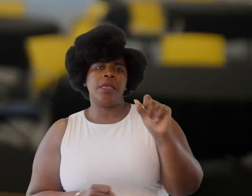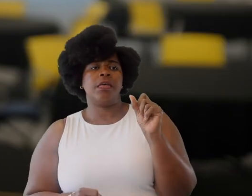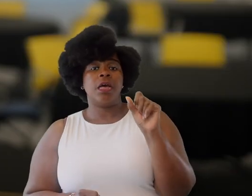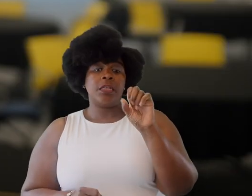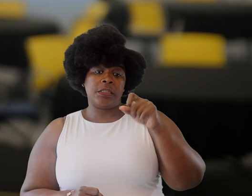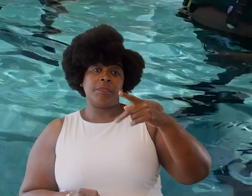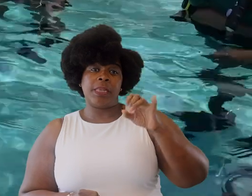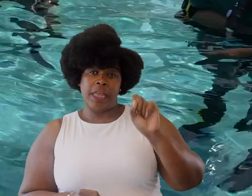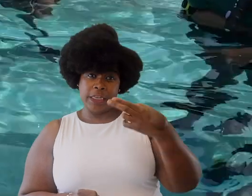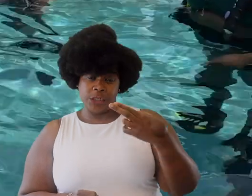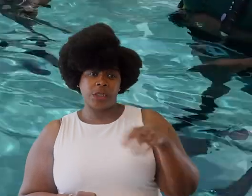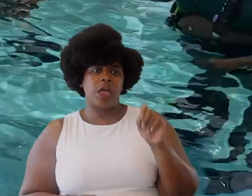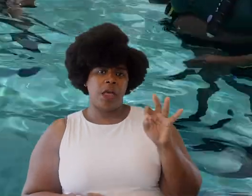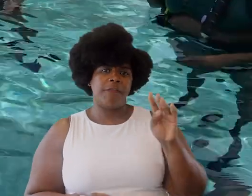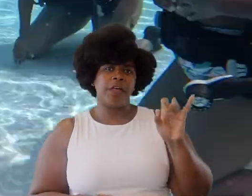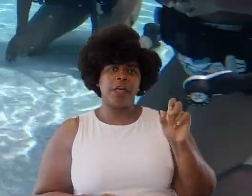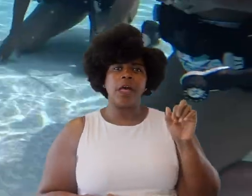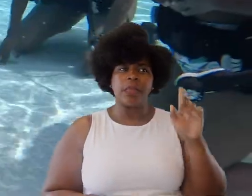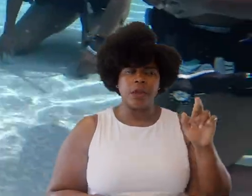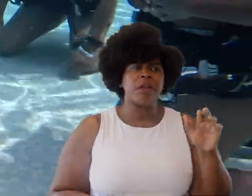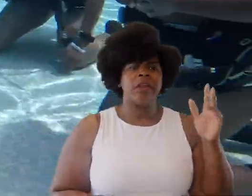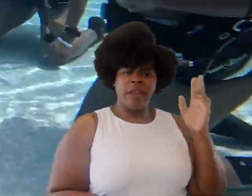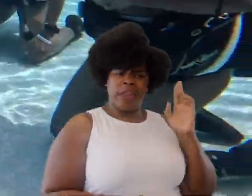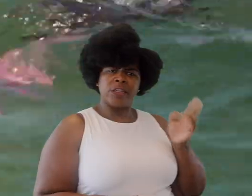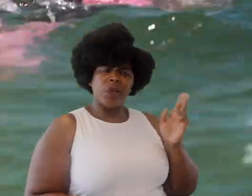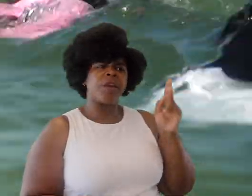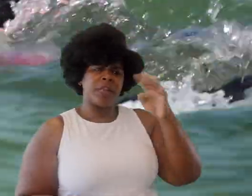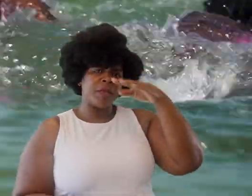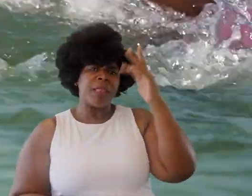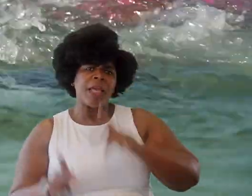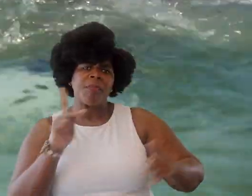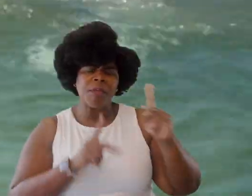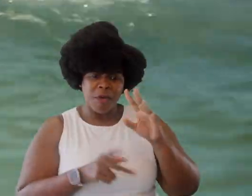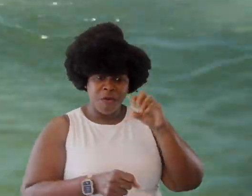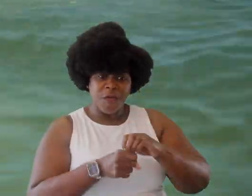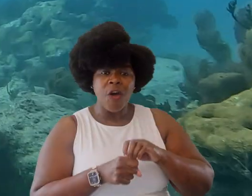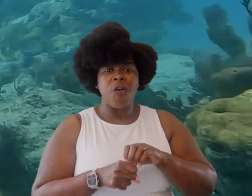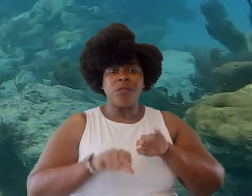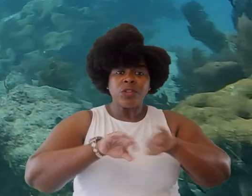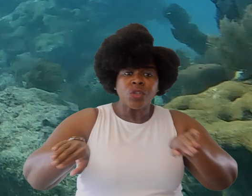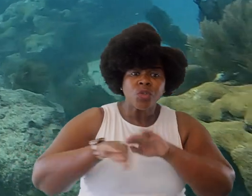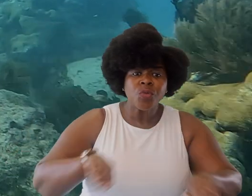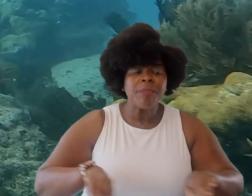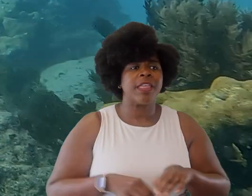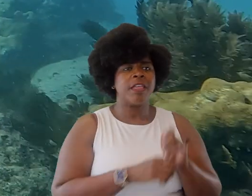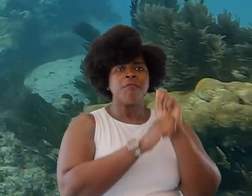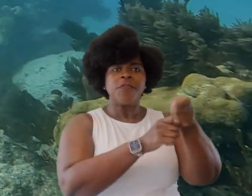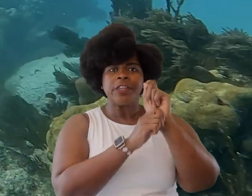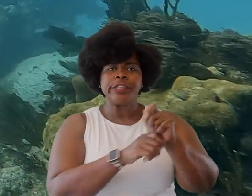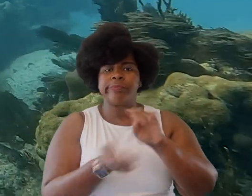Black people have been excluded from fully participating in water activities. When people use aquatic spaces, they actually care about what happens to